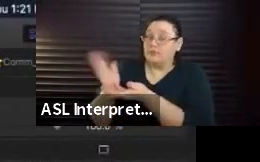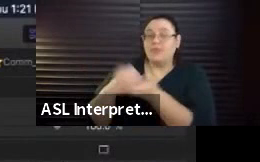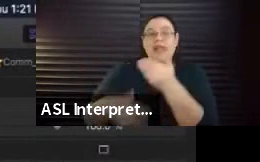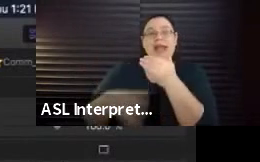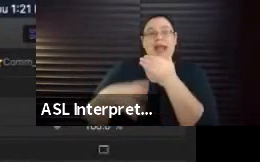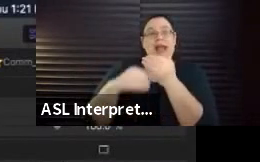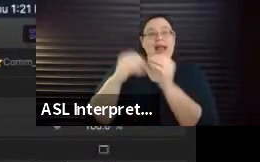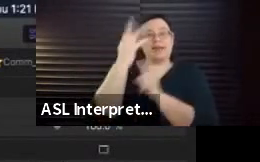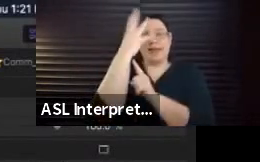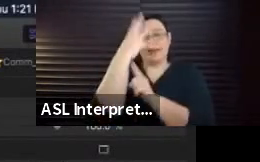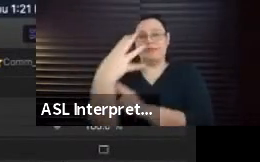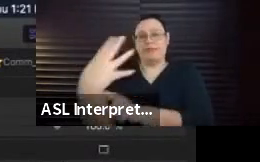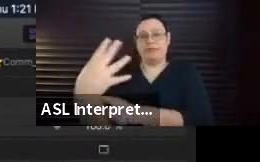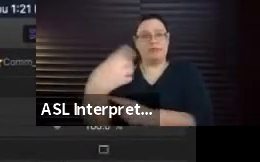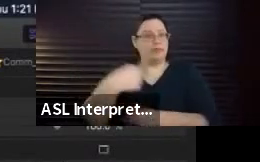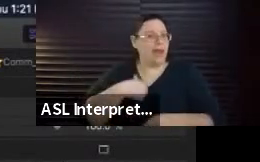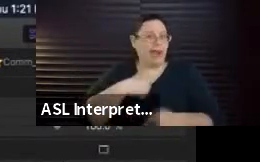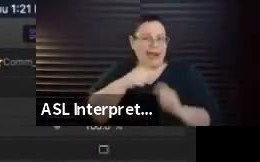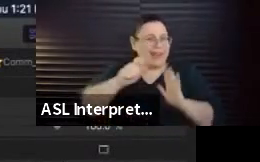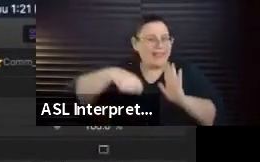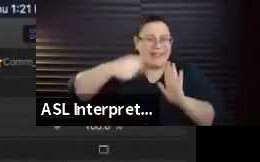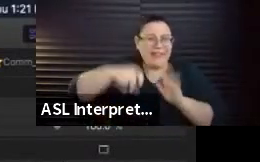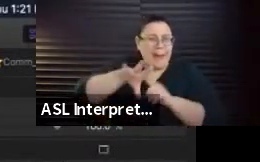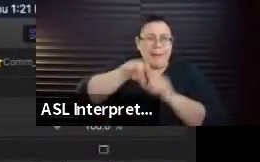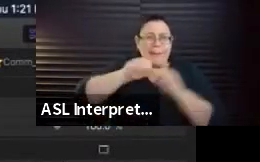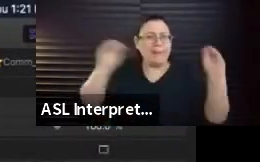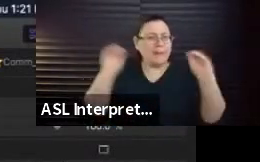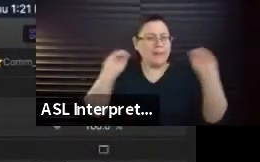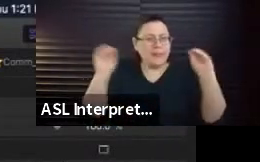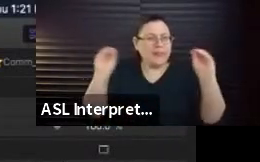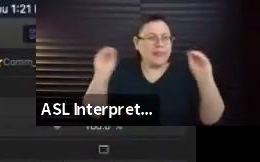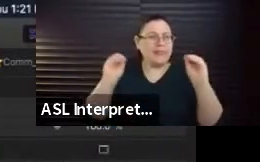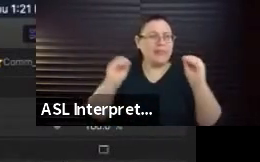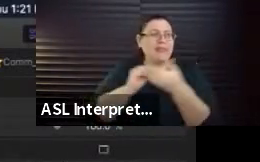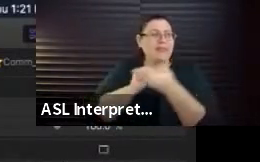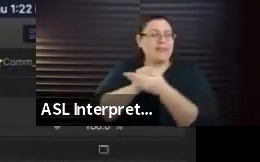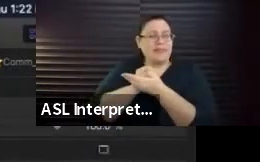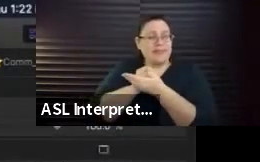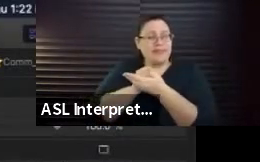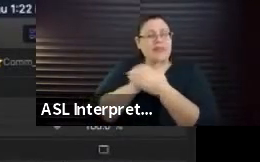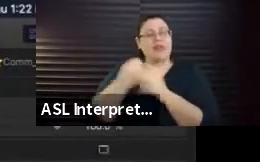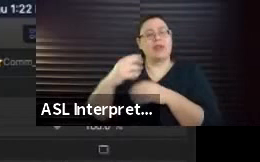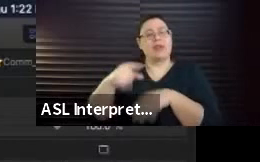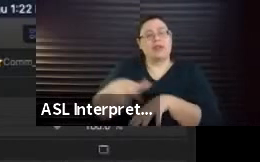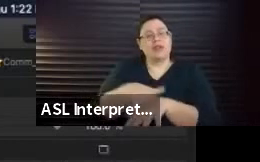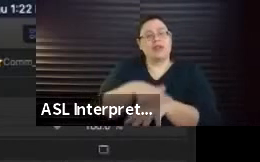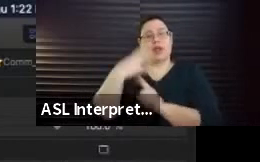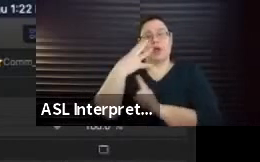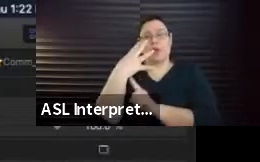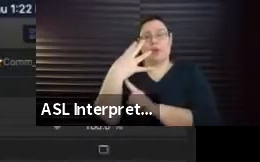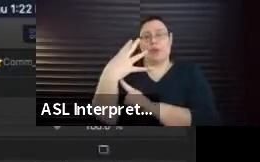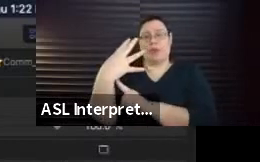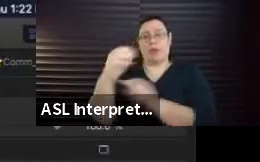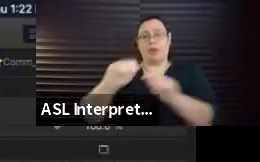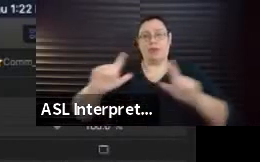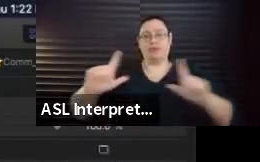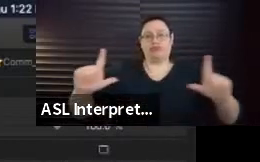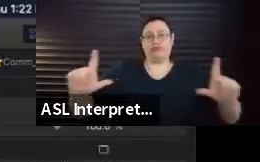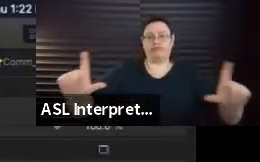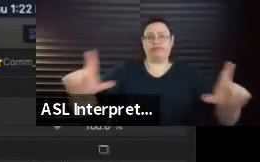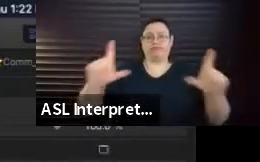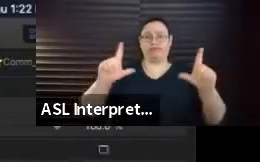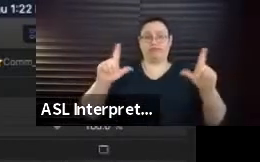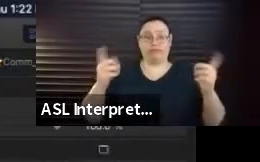movement that we didn't actually even shoot, this slow pan out or the slow pull out to a wide reveal at the end. So this